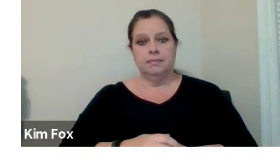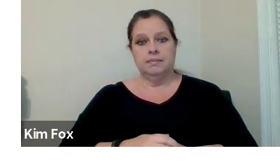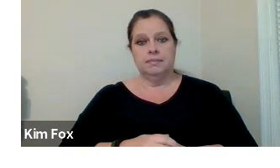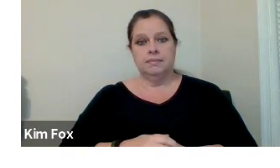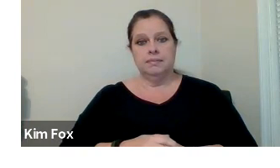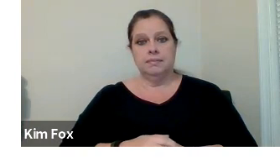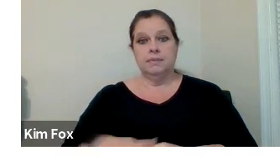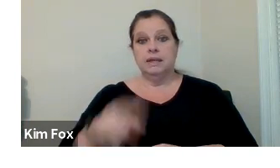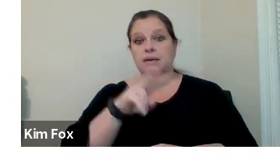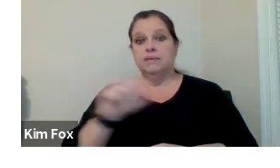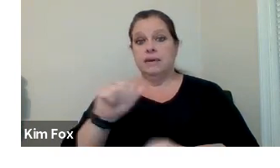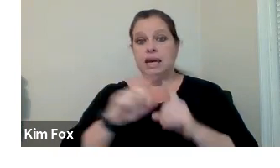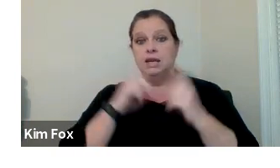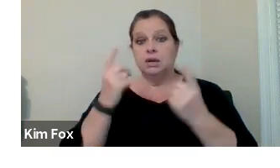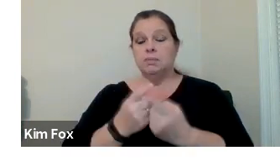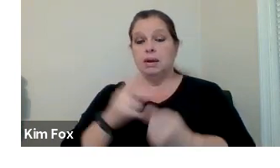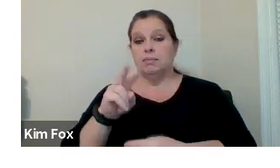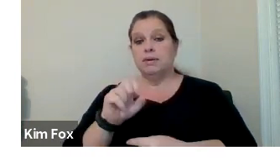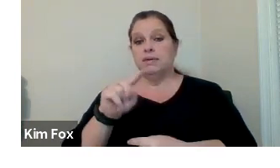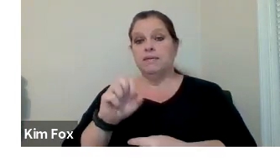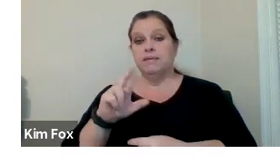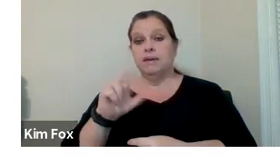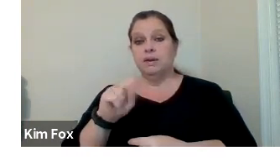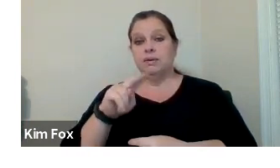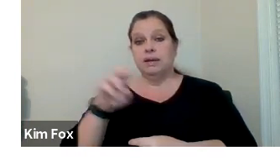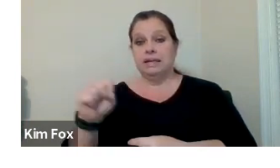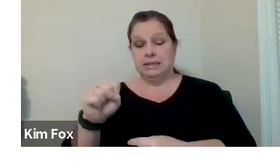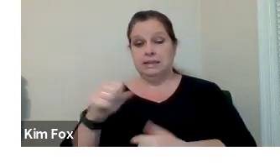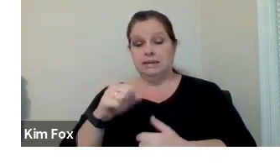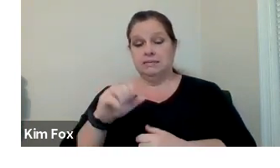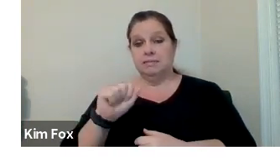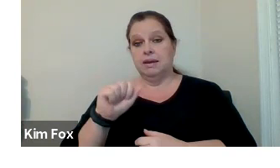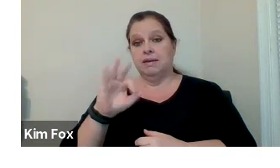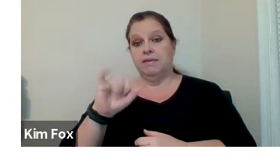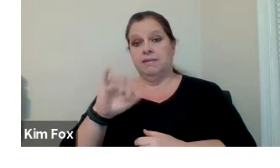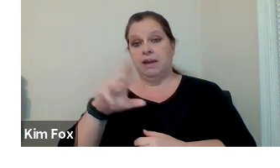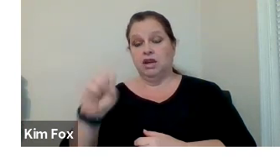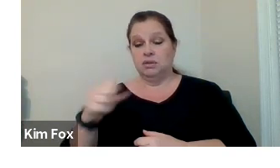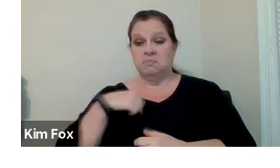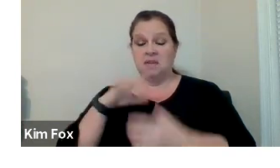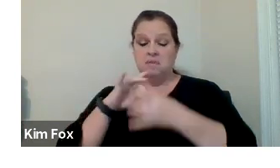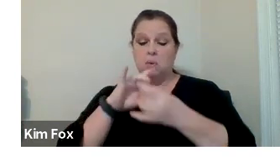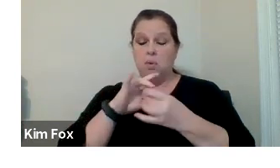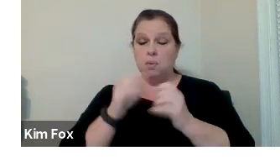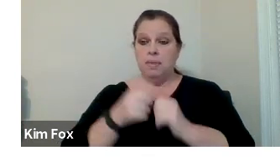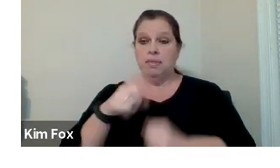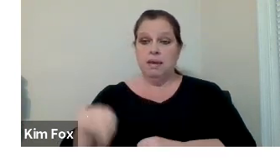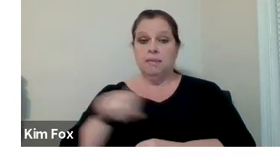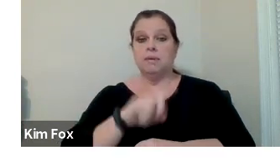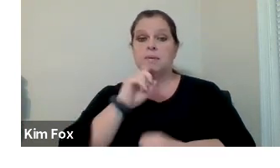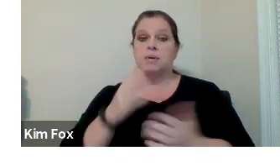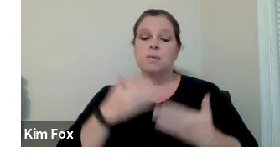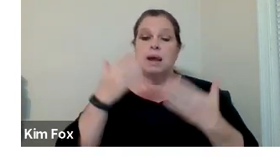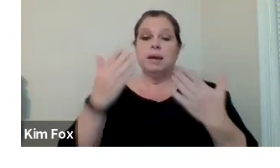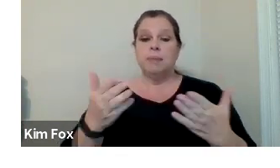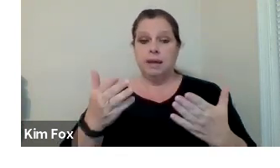The VA Department of Veteran Affairs, I worked, I've been affiliated with them, but I highly recommend, and